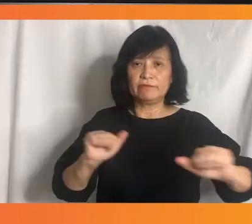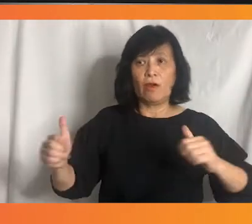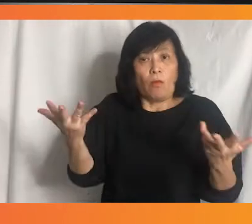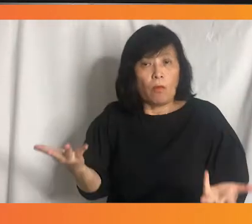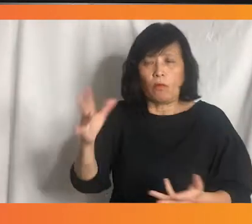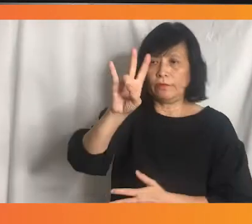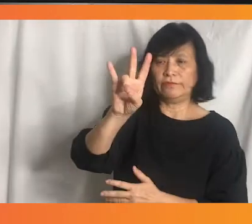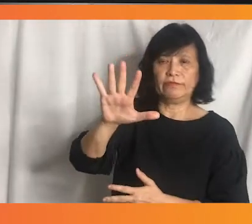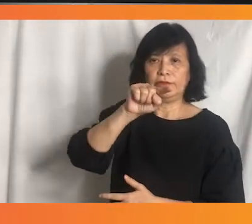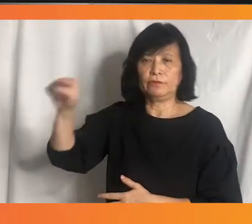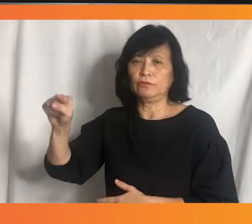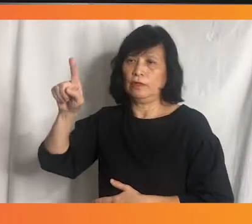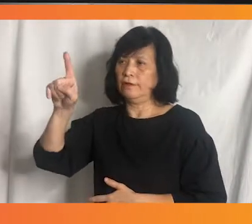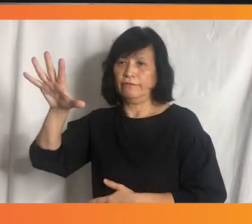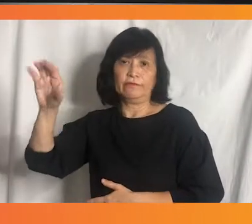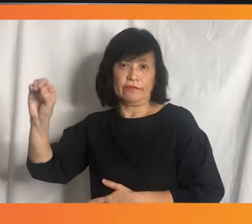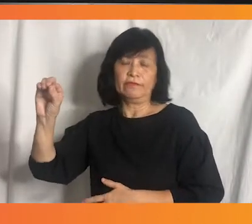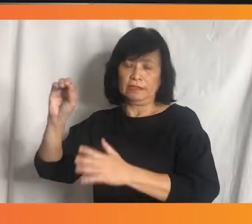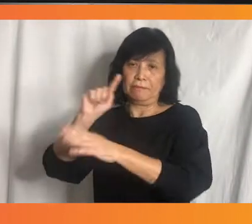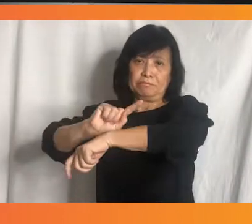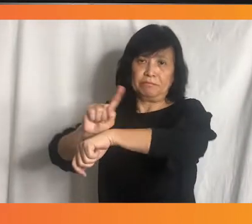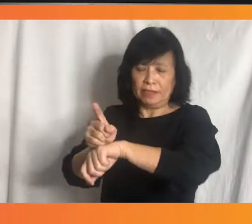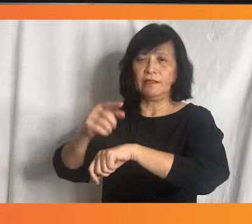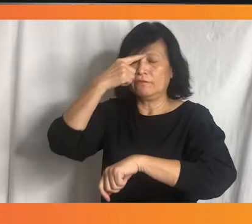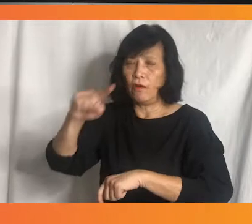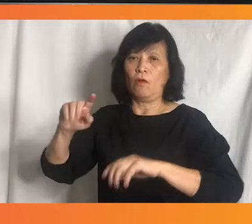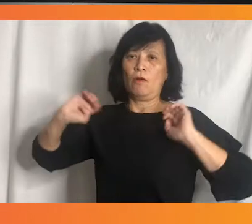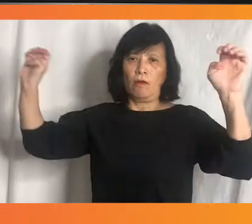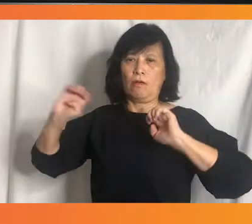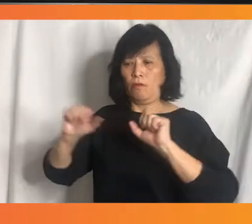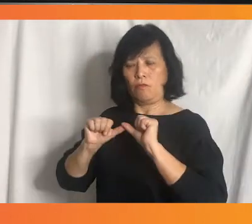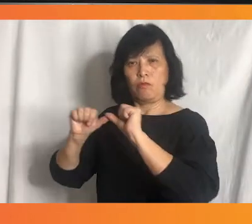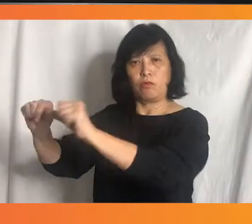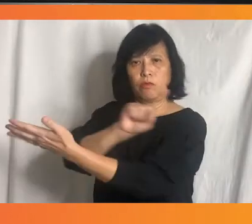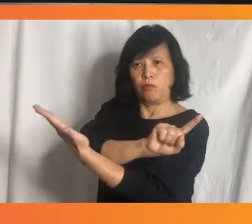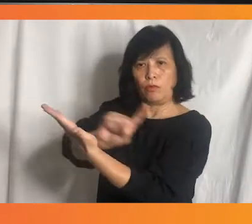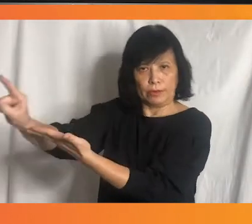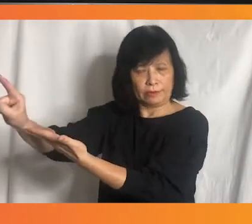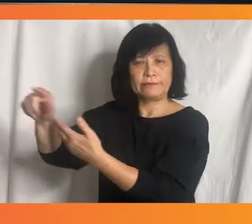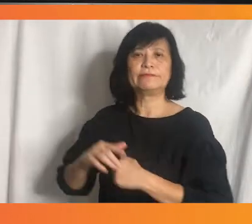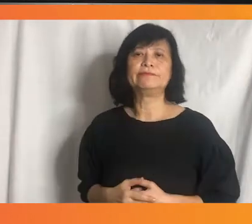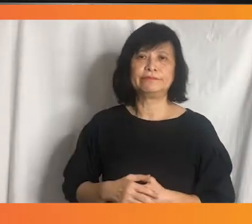to 150 minutes of vigorous intensity aerobic activity throughout the week.